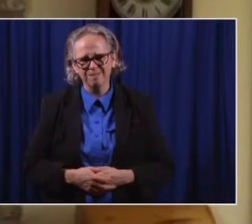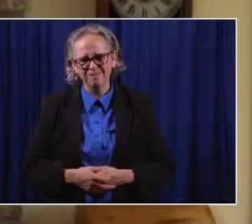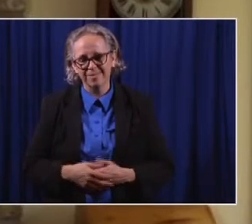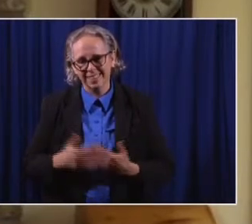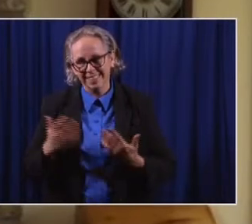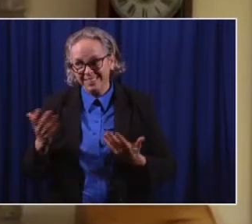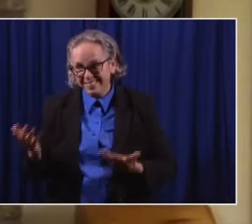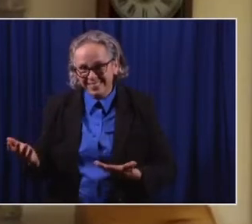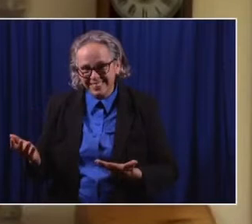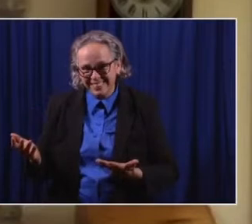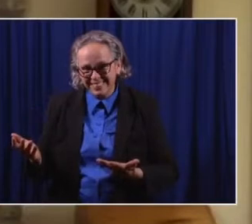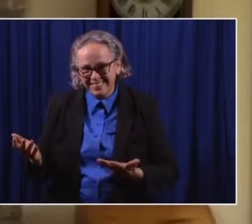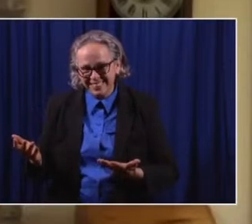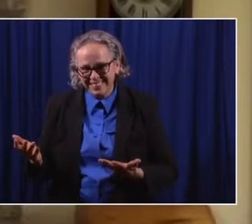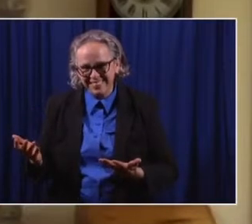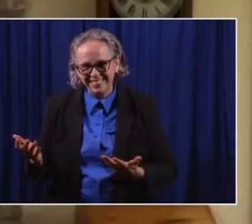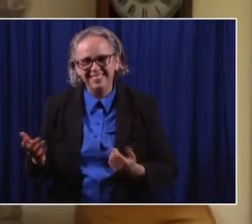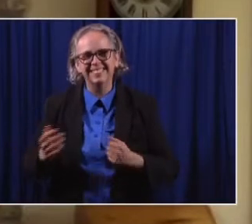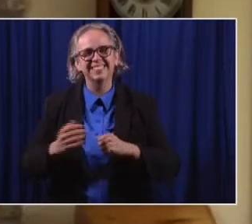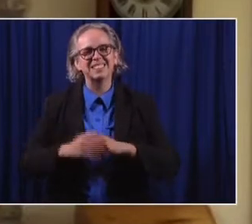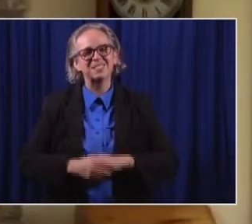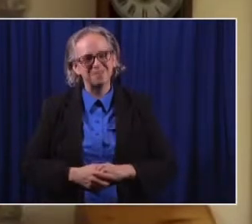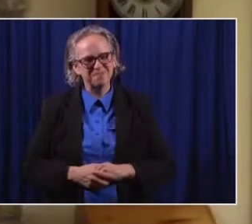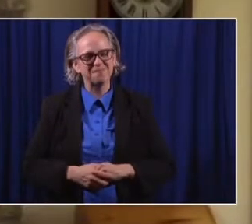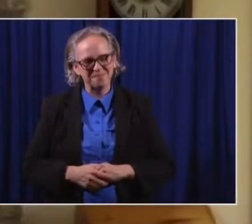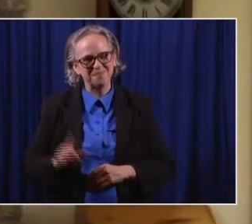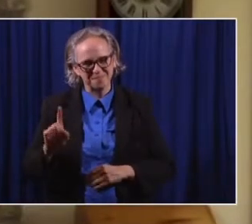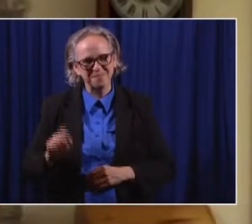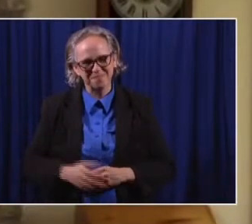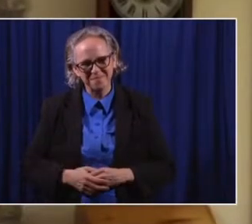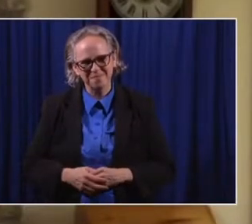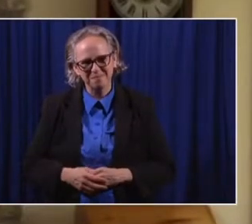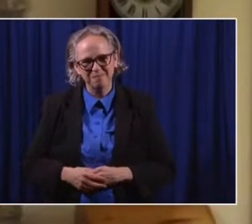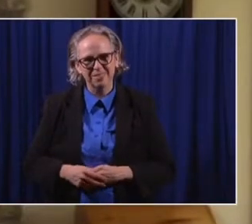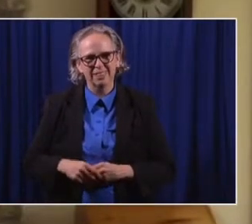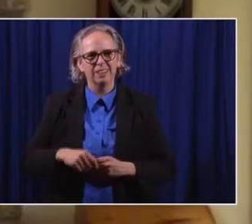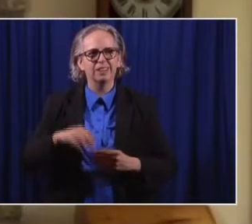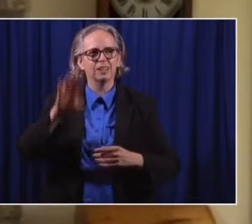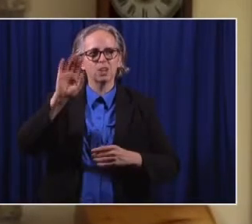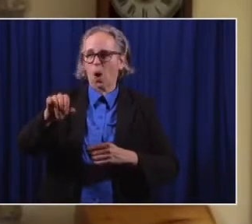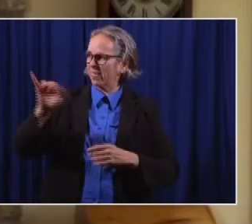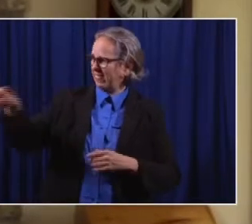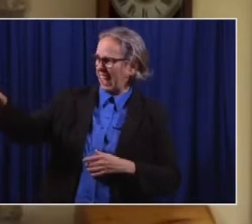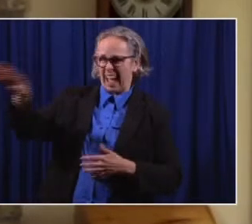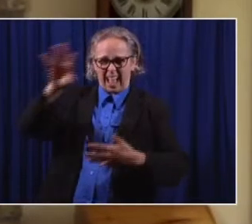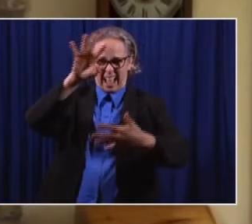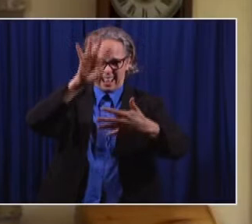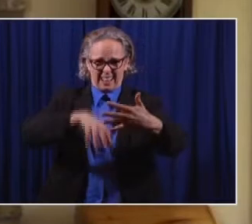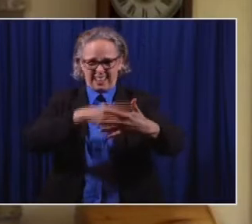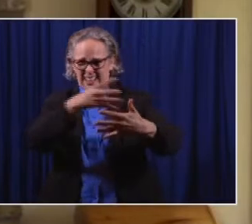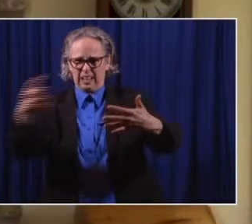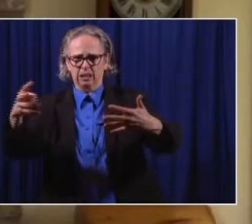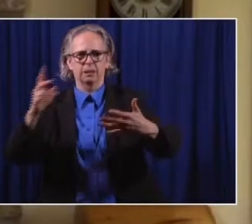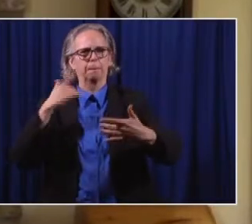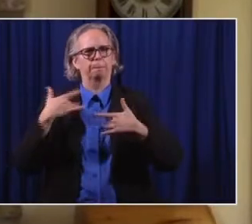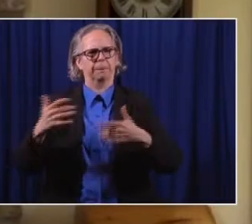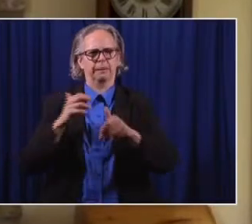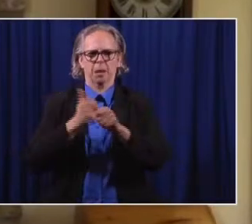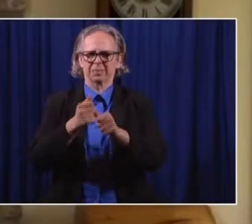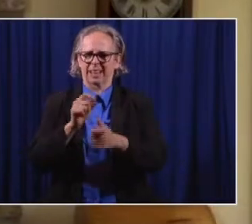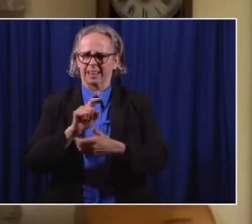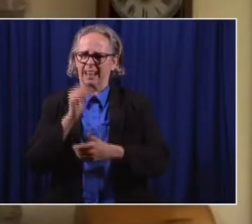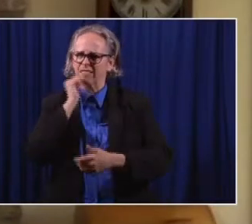Let me go to another chart. We update this daily at 2 o'clock. We'll go to the next one, Eric.